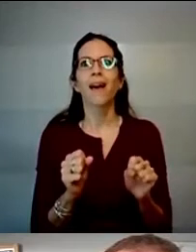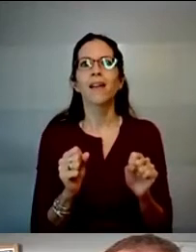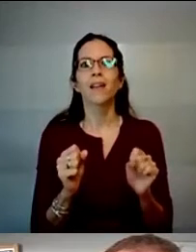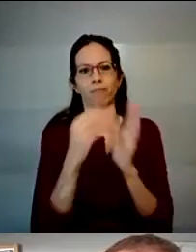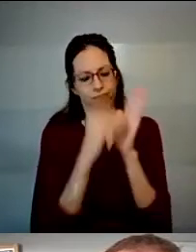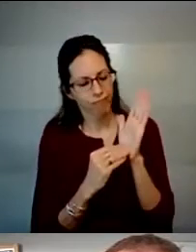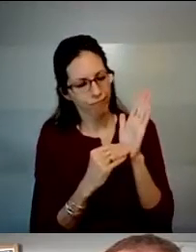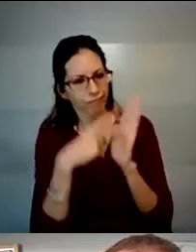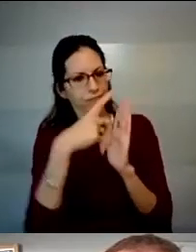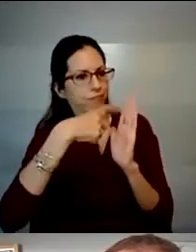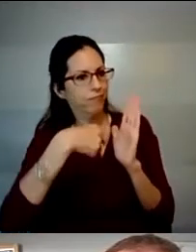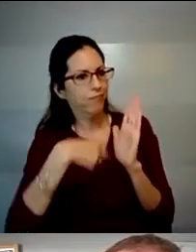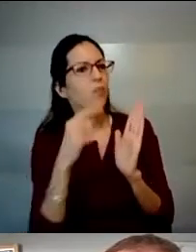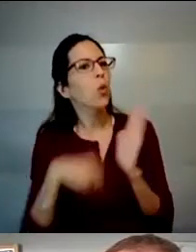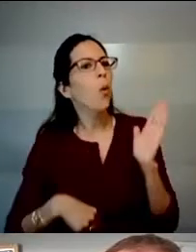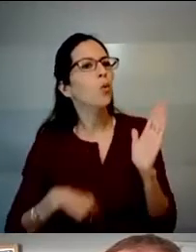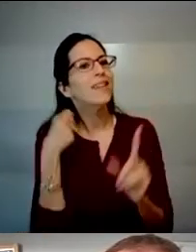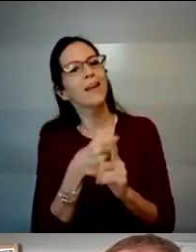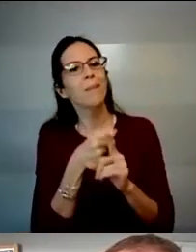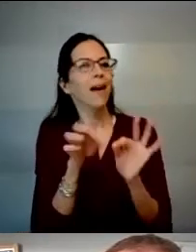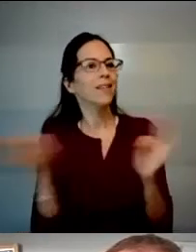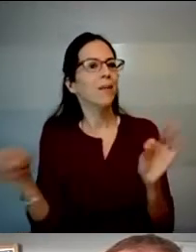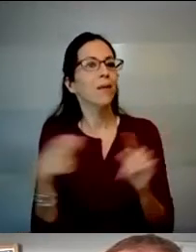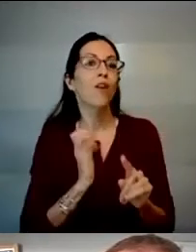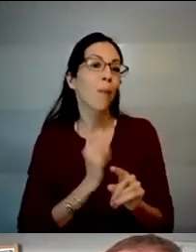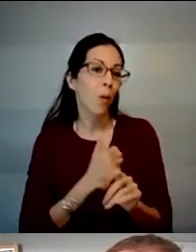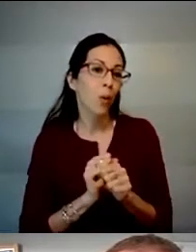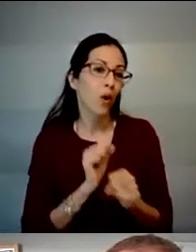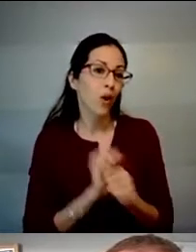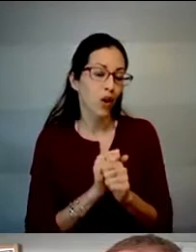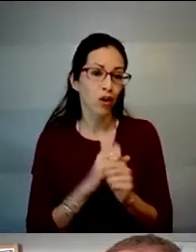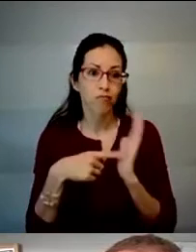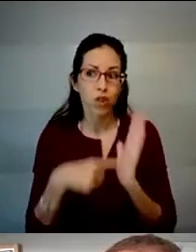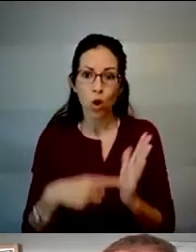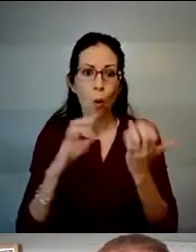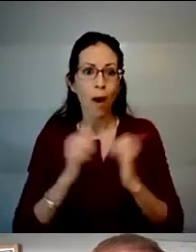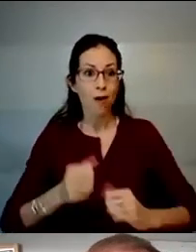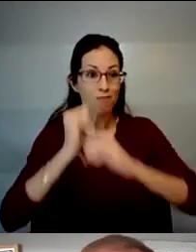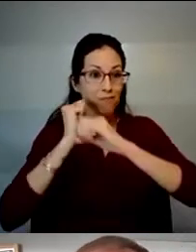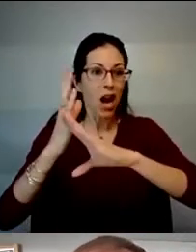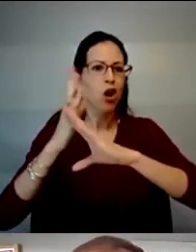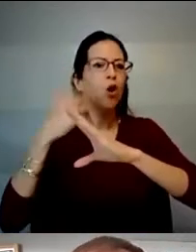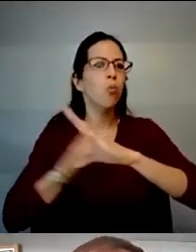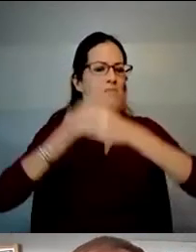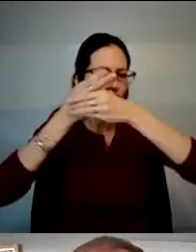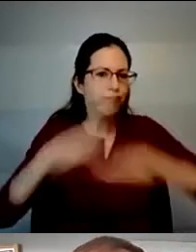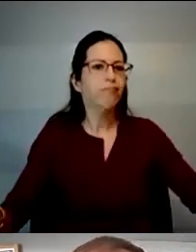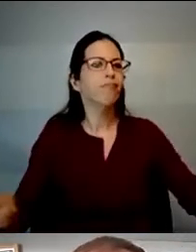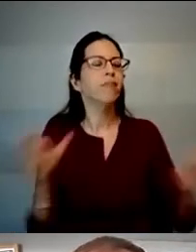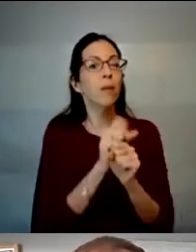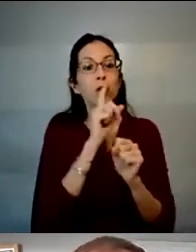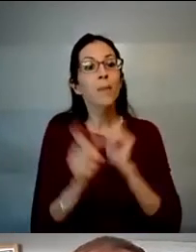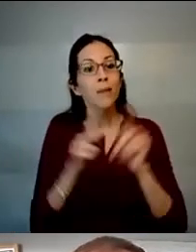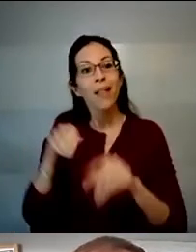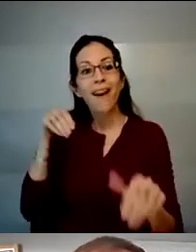those impact statements, you know, from our work, you know, of breaking down barriers for access to the museum, for working with culturally